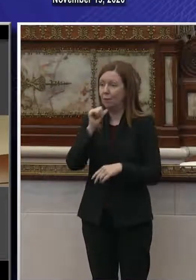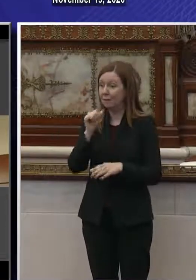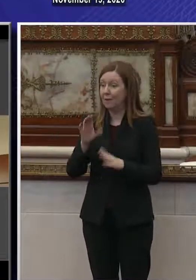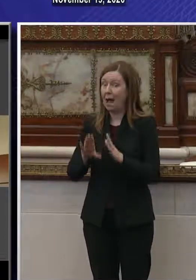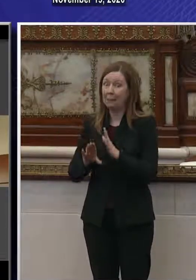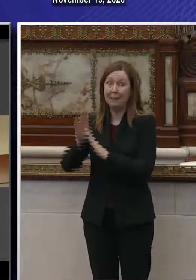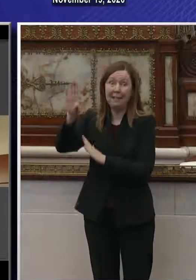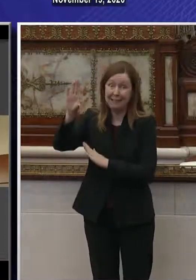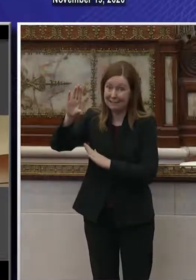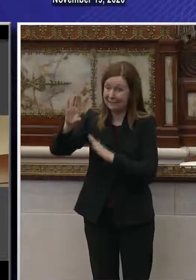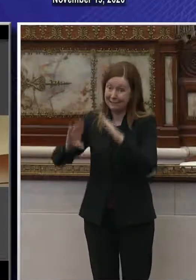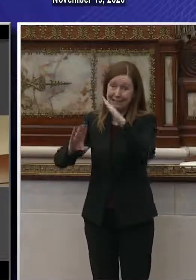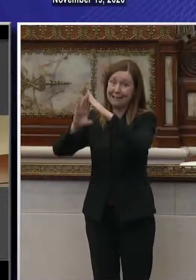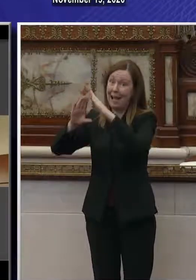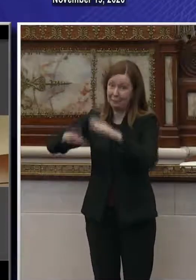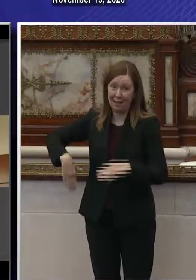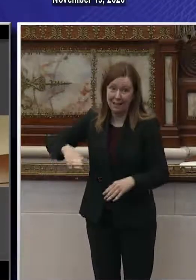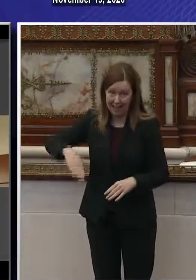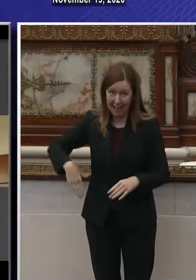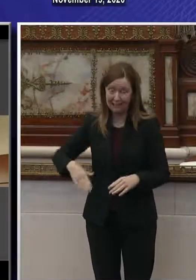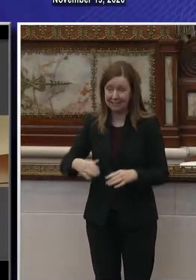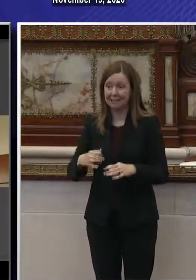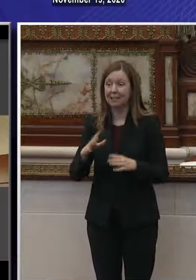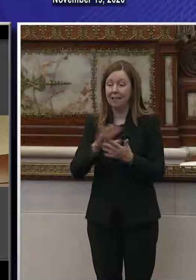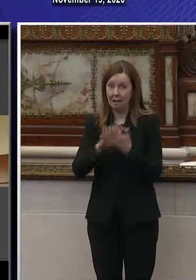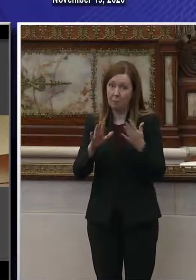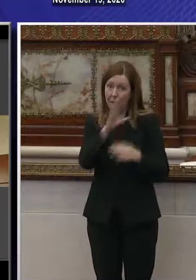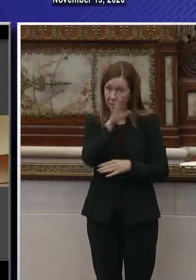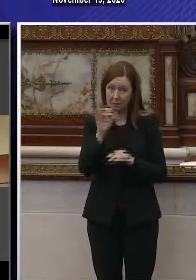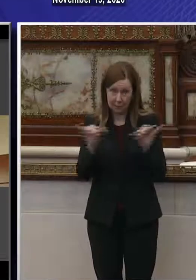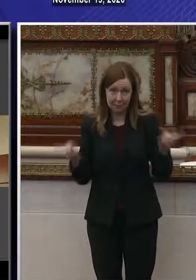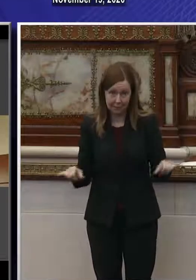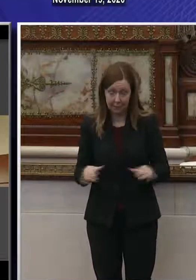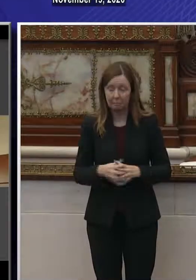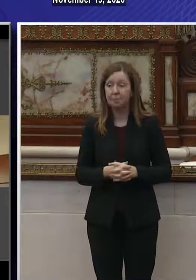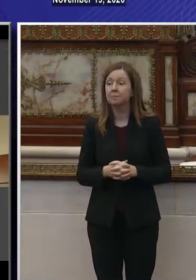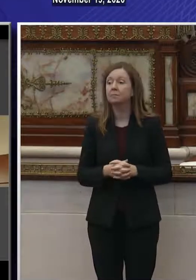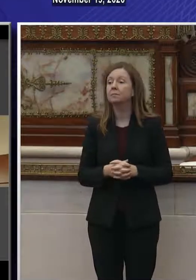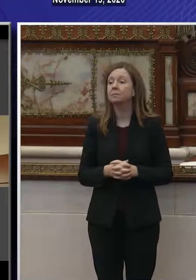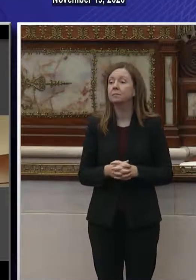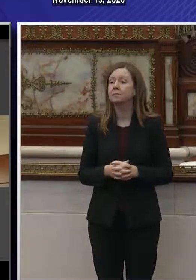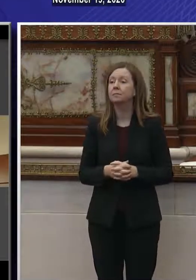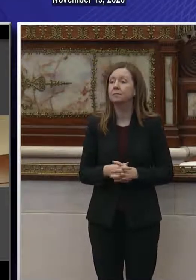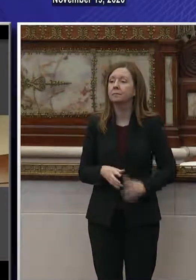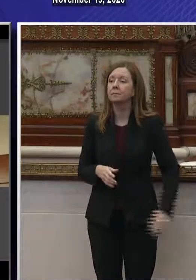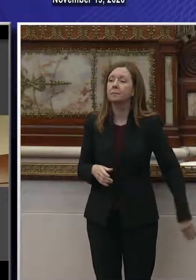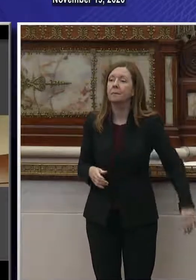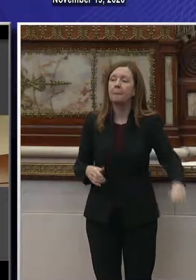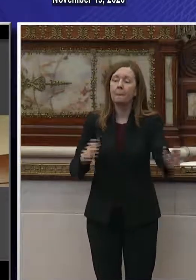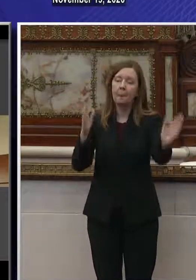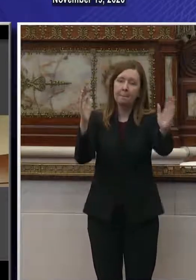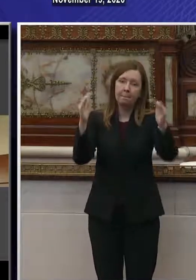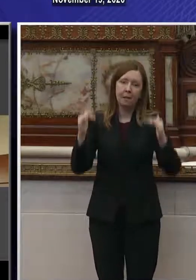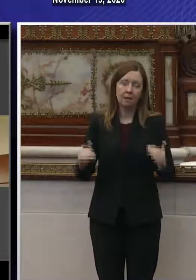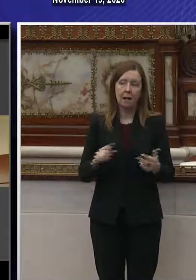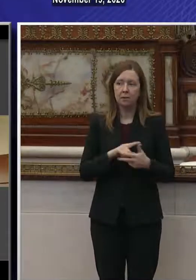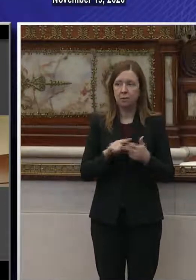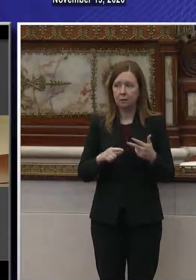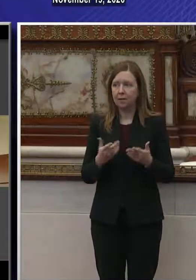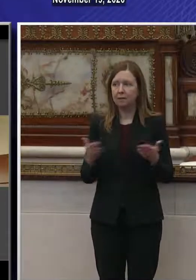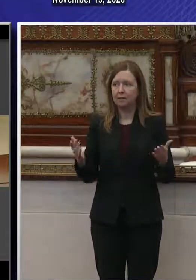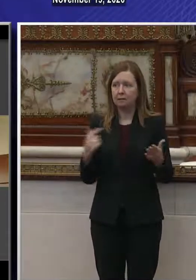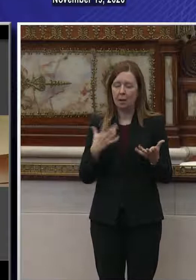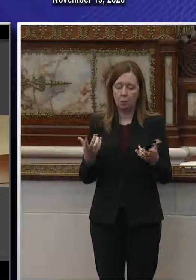peaked yet in terms of our census among our hospital systems. The next of three things